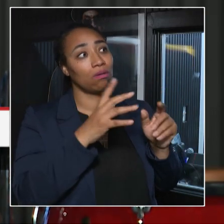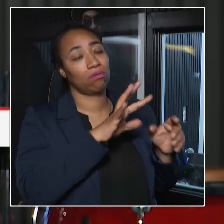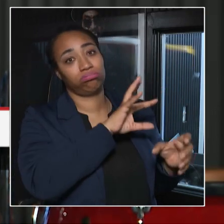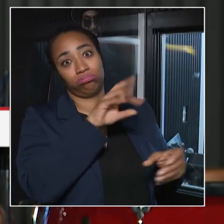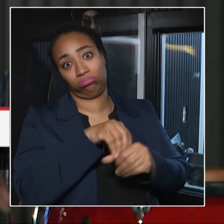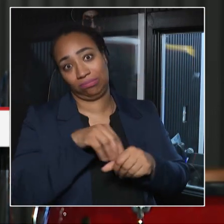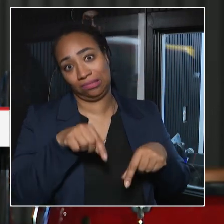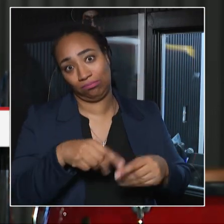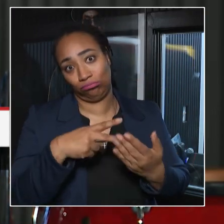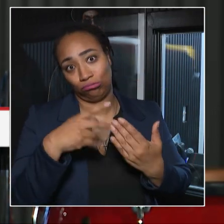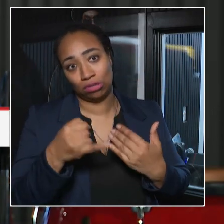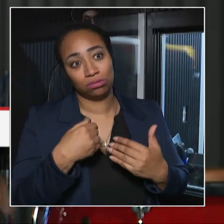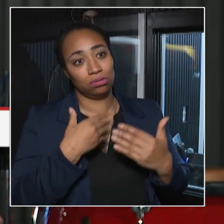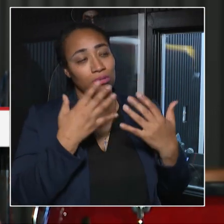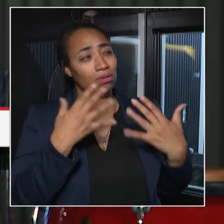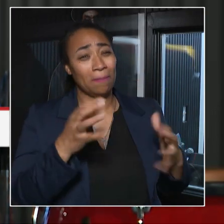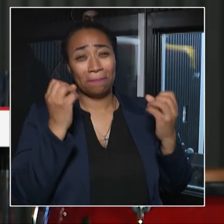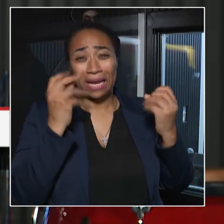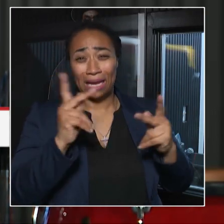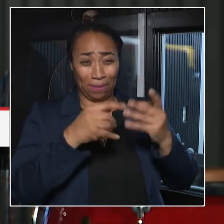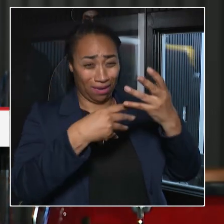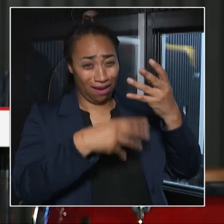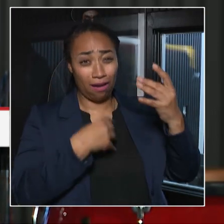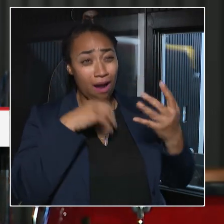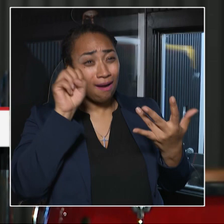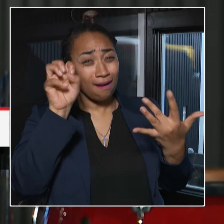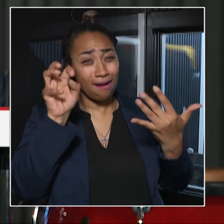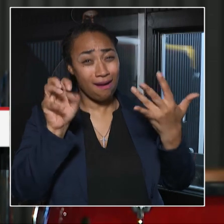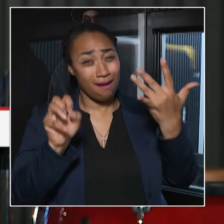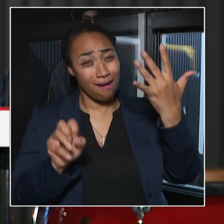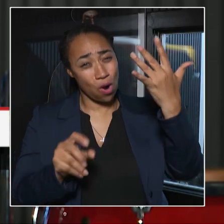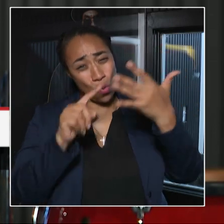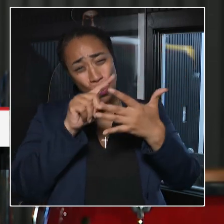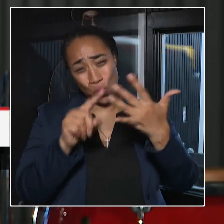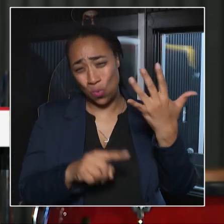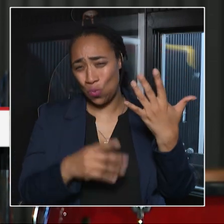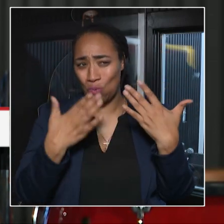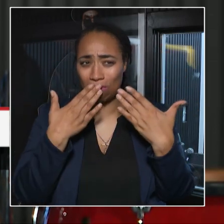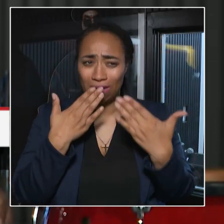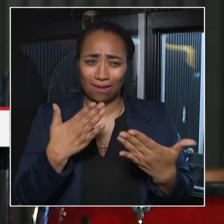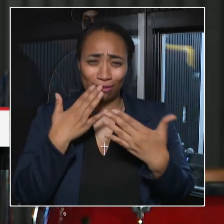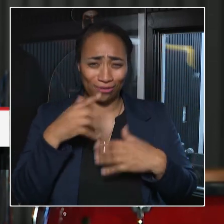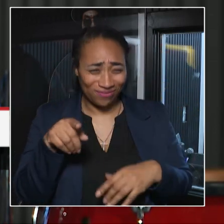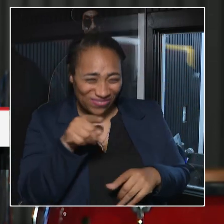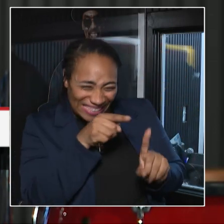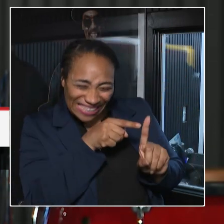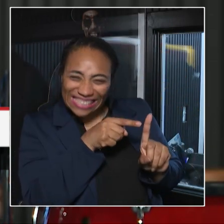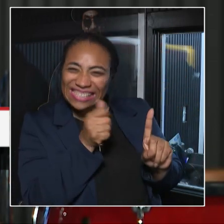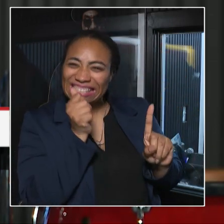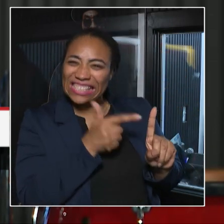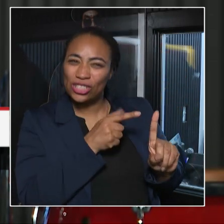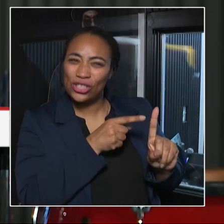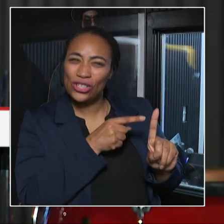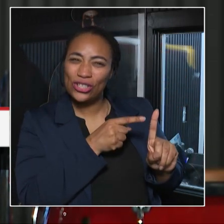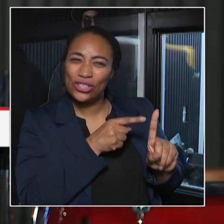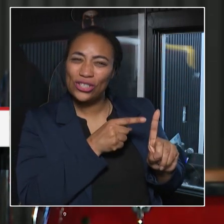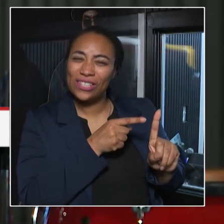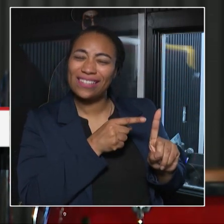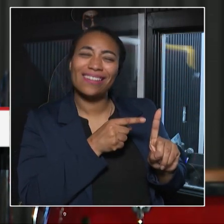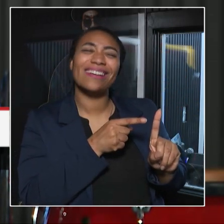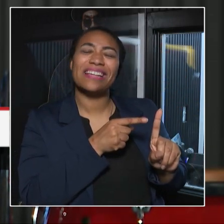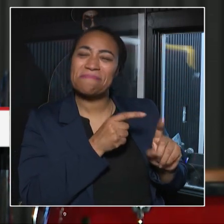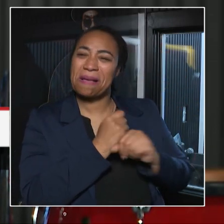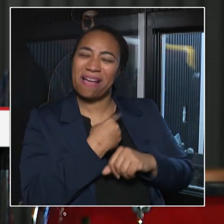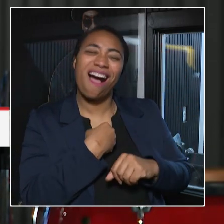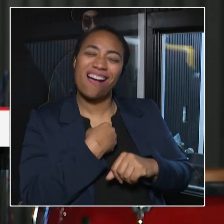And last, I want to say, you, sister, you're one of the reasons why I wanted to stay here. is because of this sister right here, New Being Human.